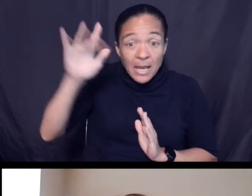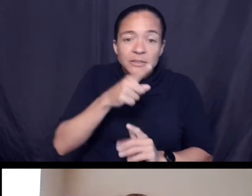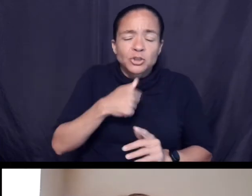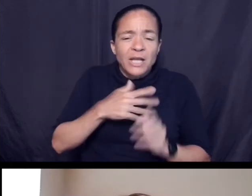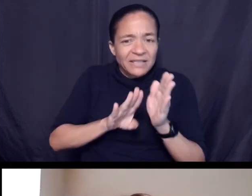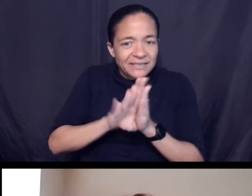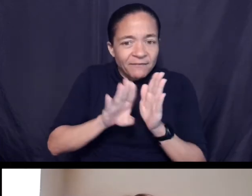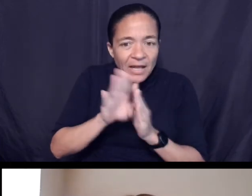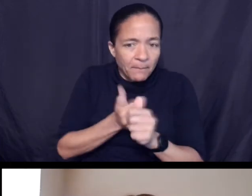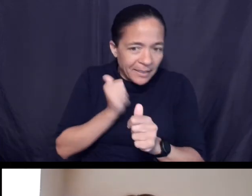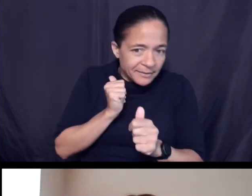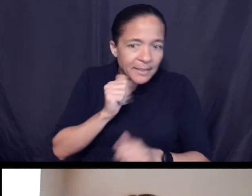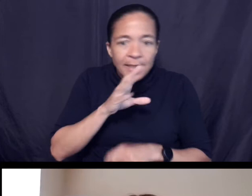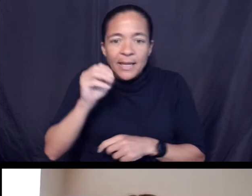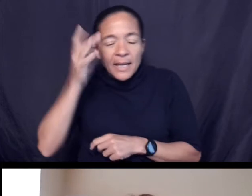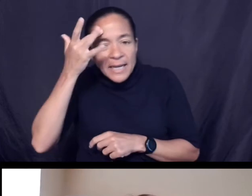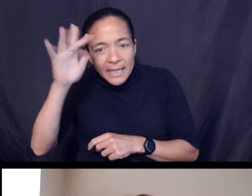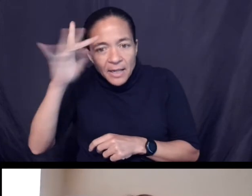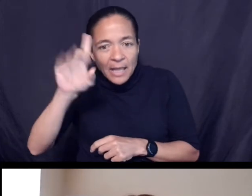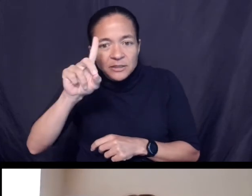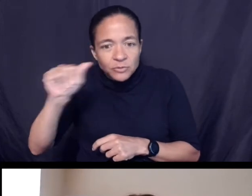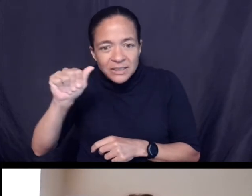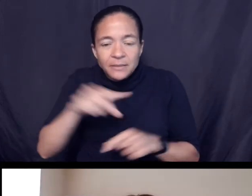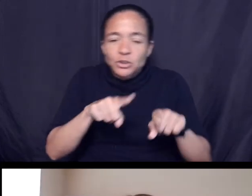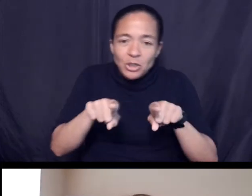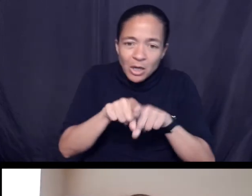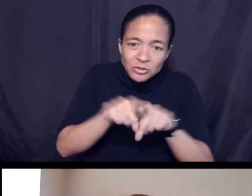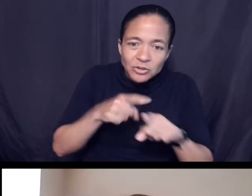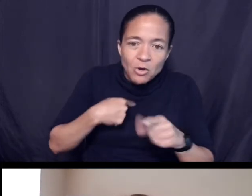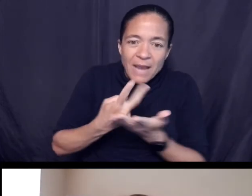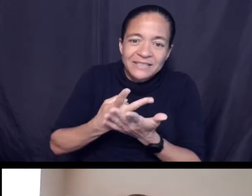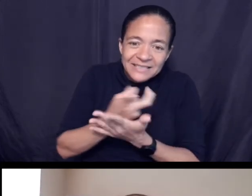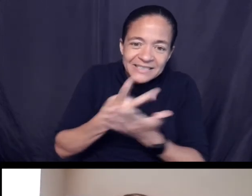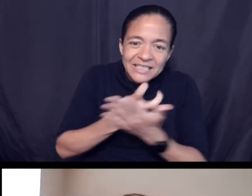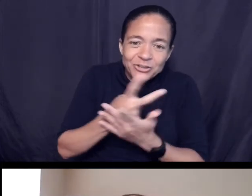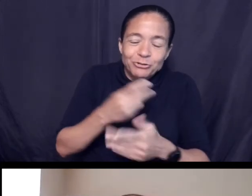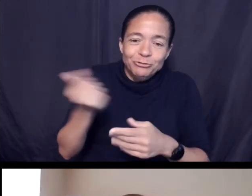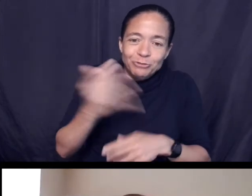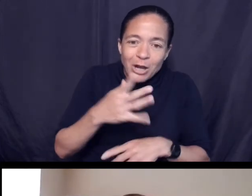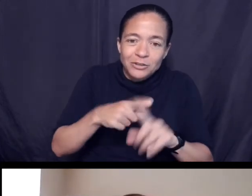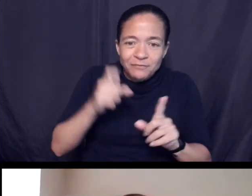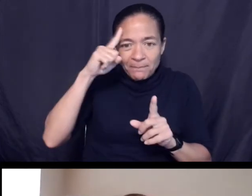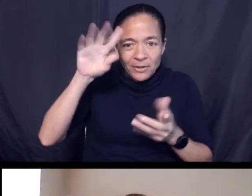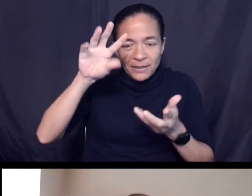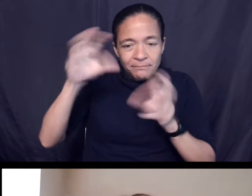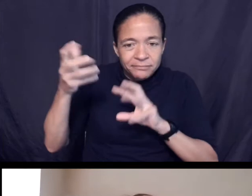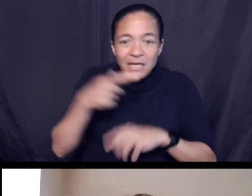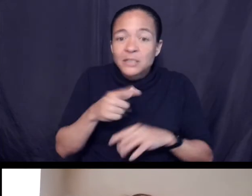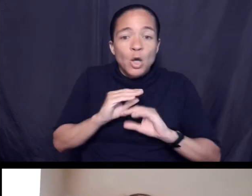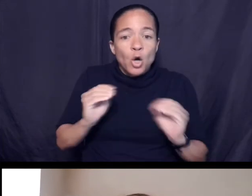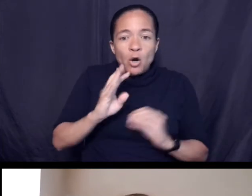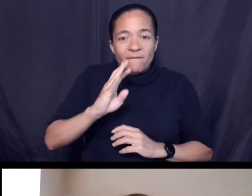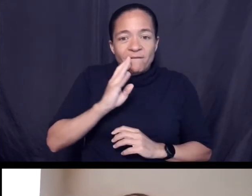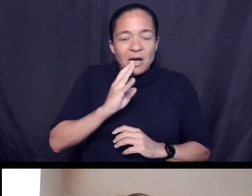developmental delay, intellectual disability. She also has seizures from the brain malformation. She's nonverbal. She uses a